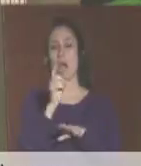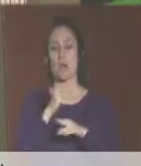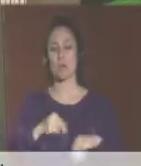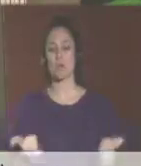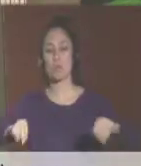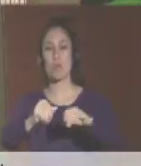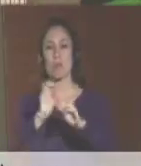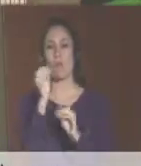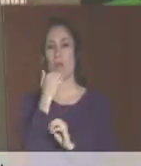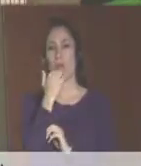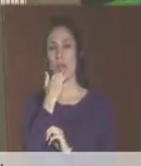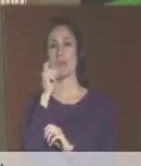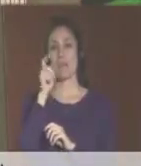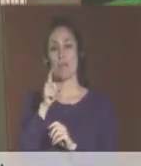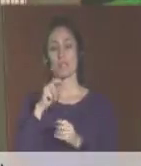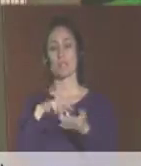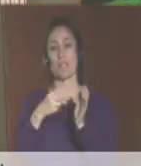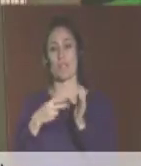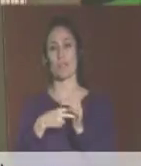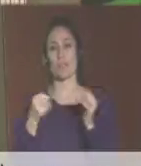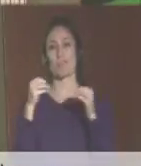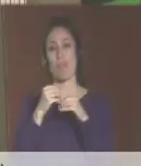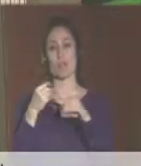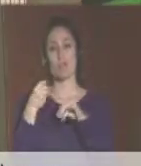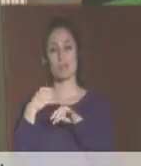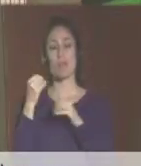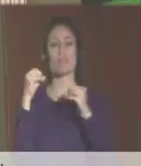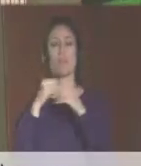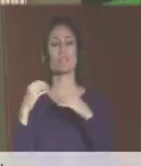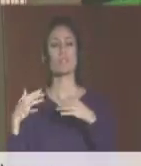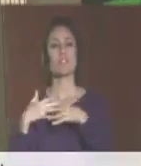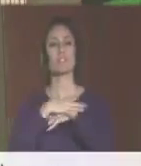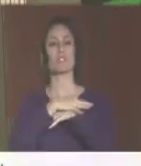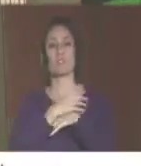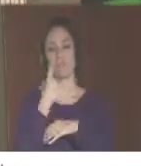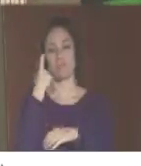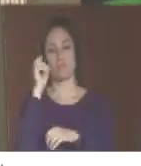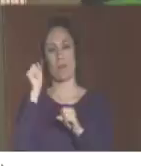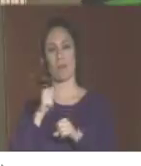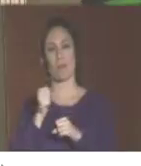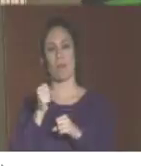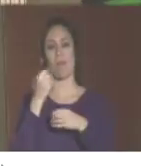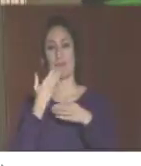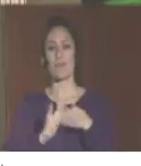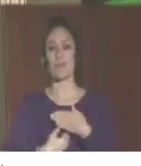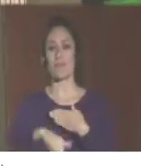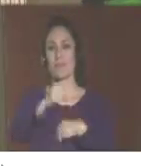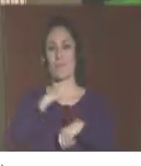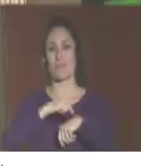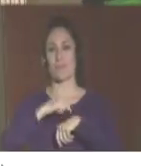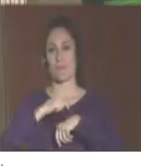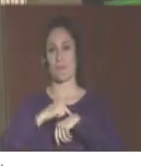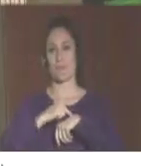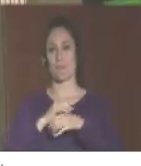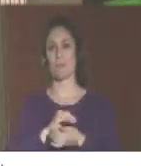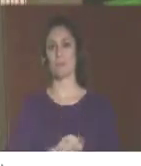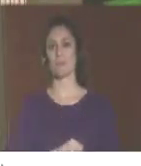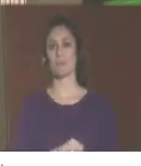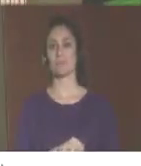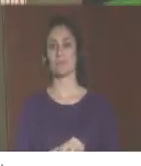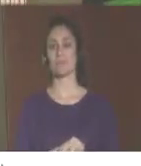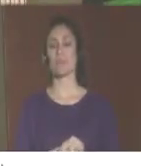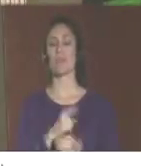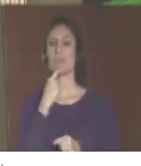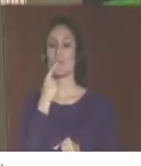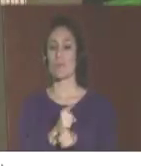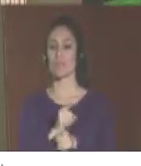region will have an influence on the part of sustainability, and thus it is very important that the cities